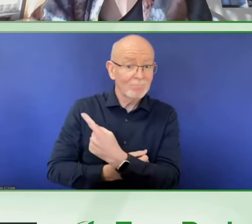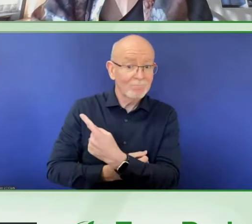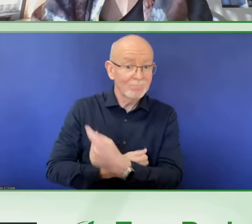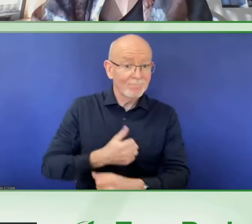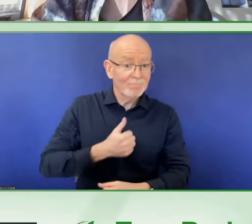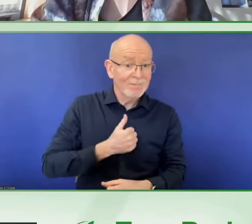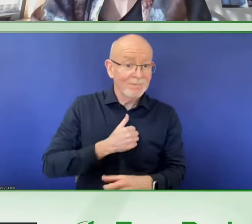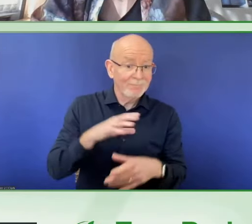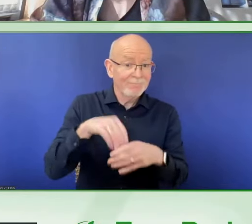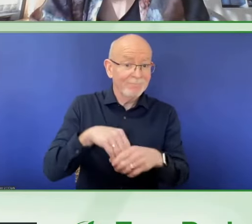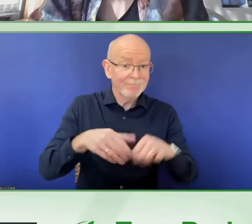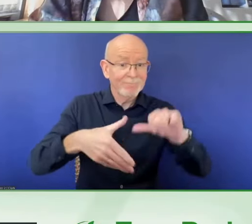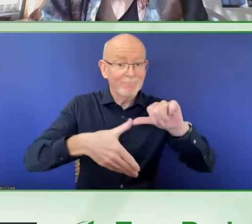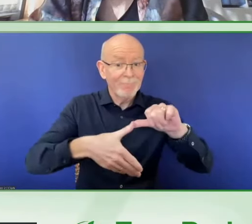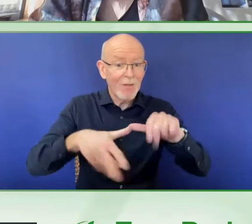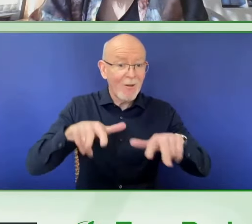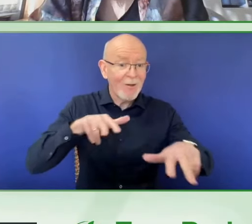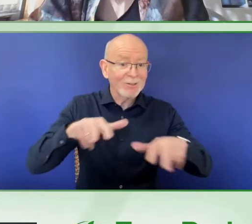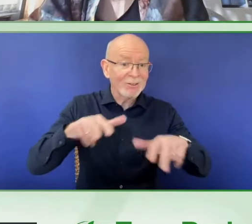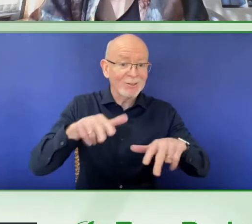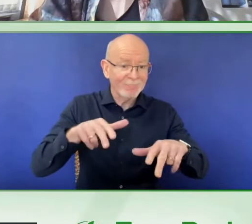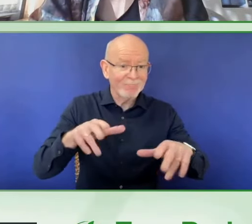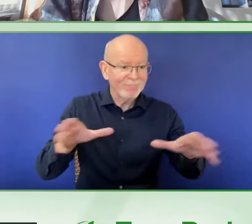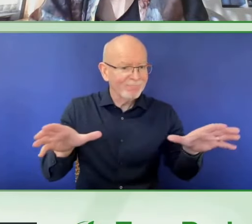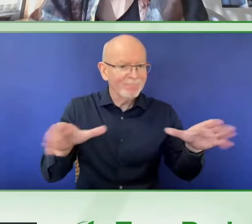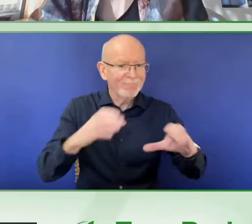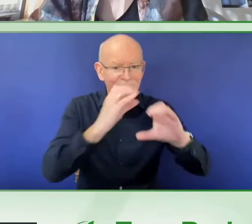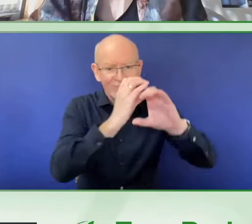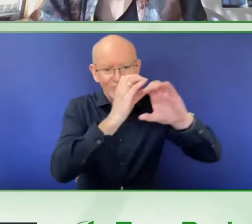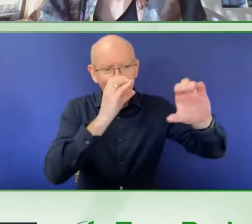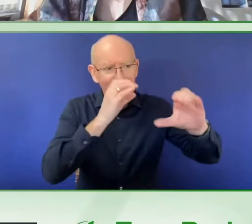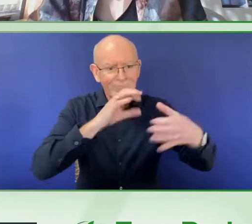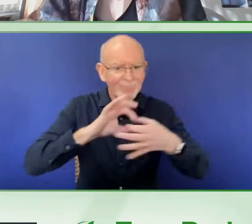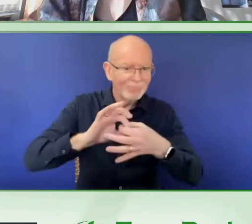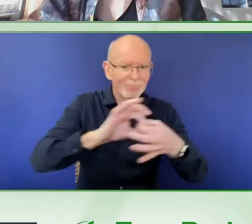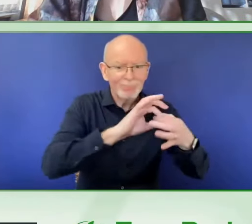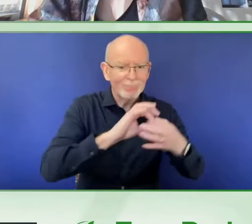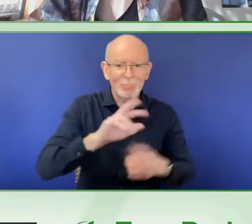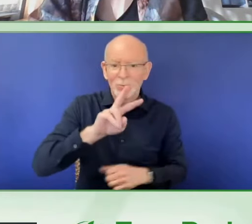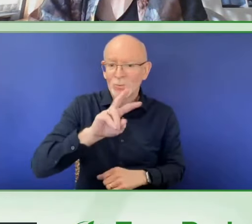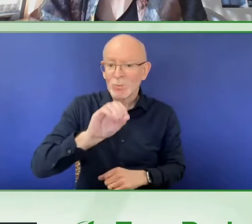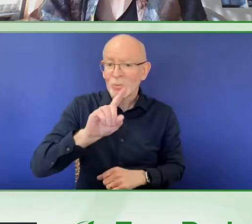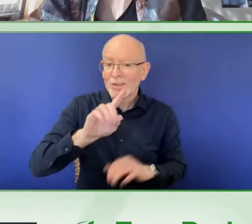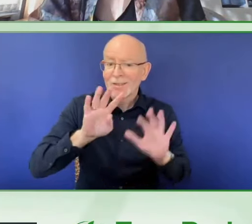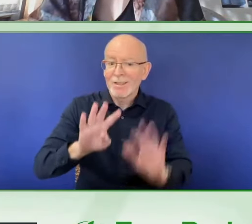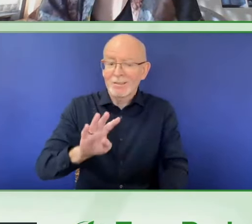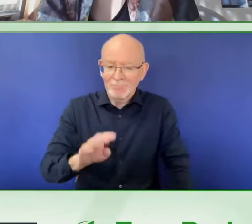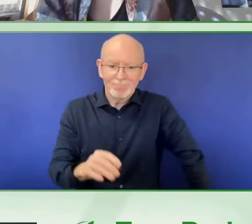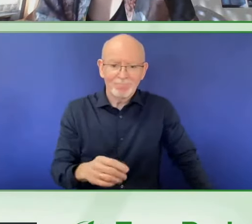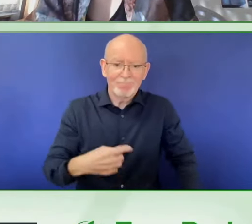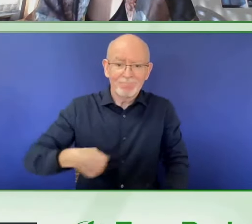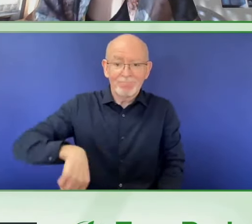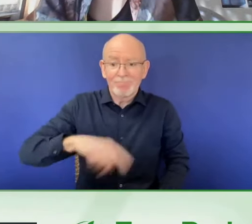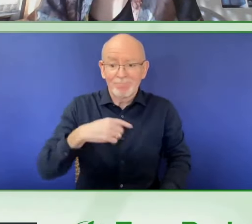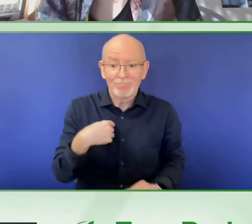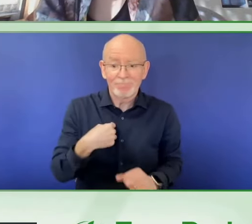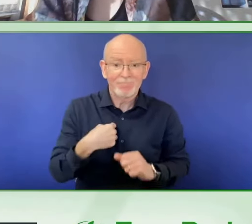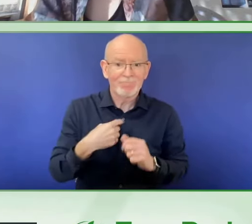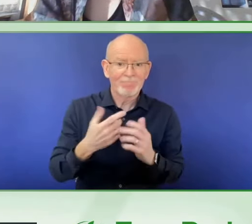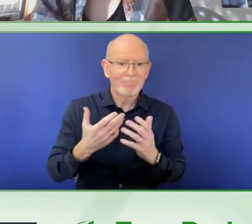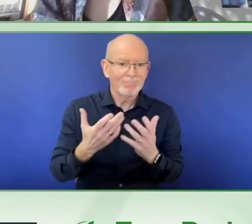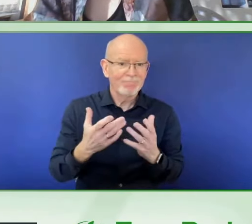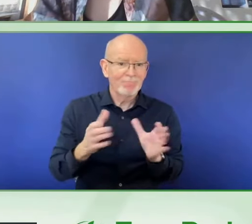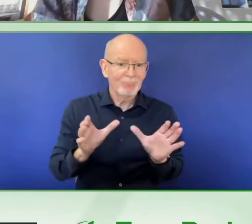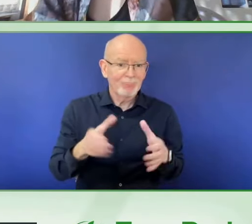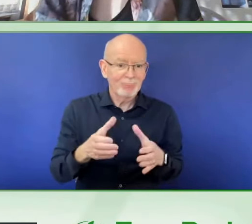professional astronomers in all Latin America could also know the project and explore galaxies with their own hands. And who